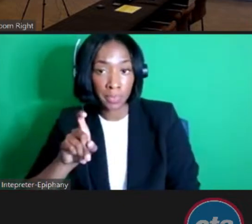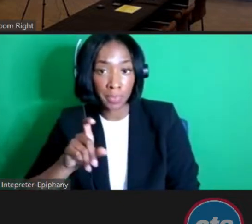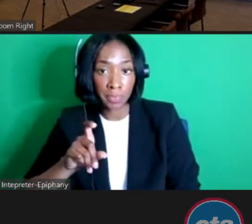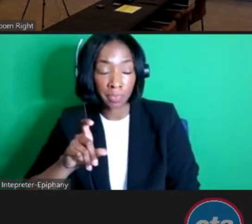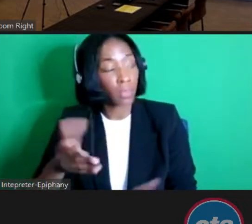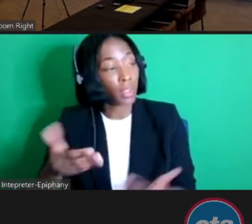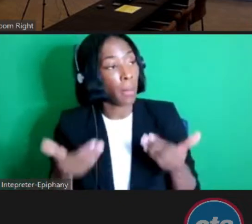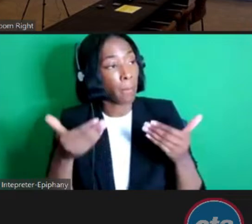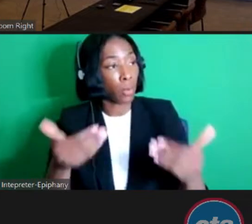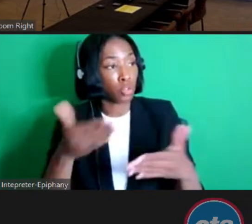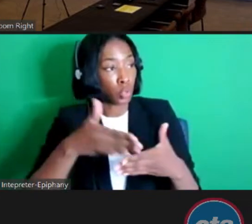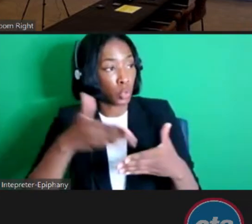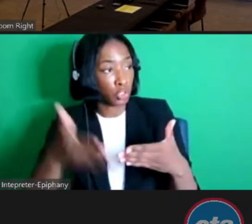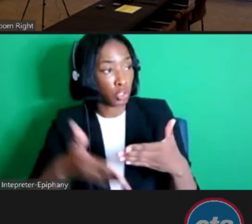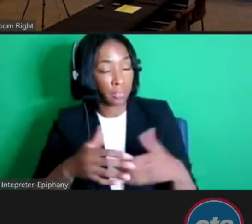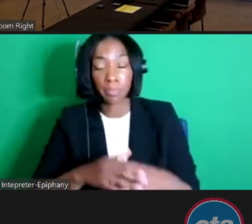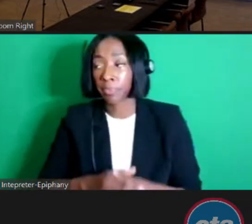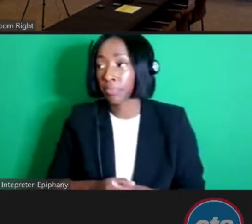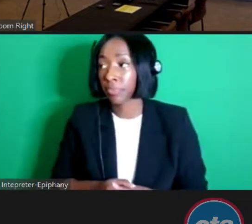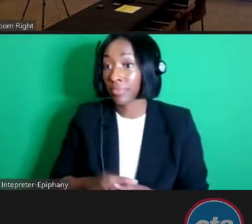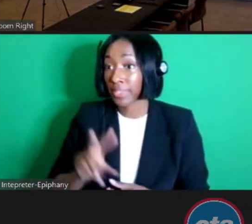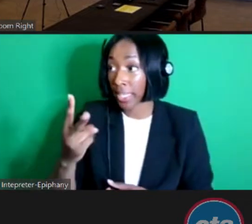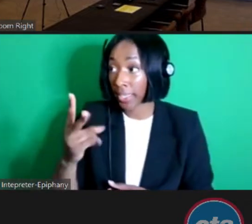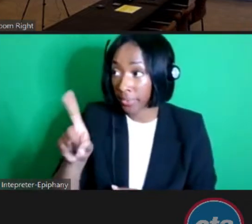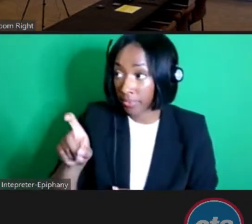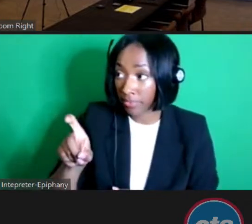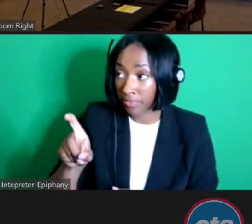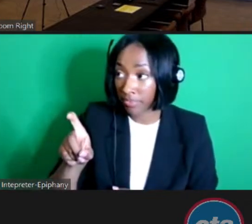Motion to adjourn. Barbara, a motion. Do I have a second?